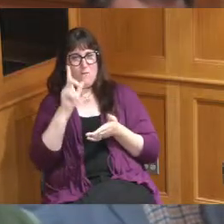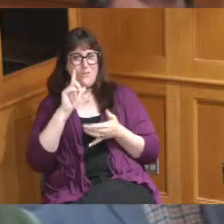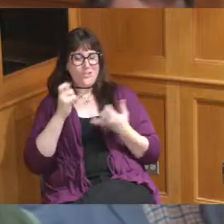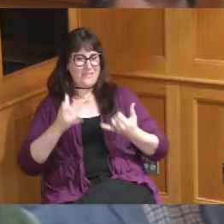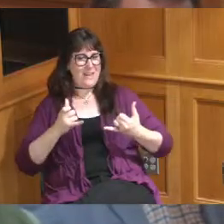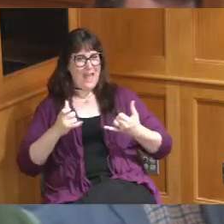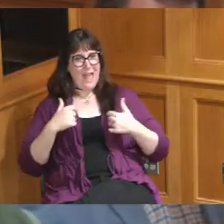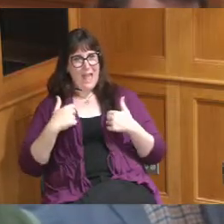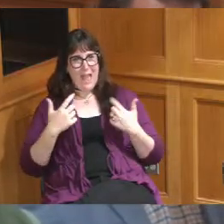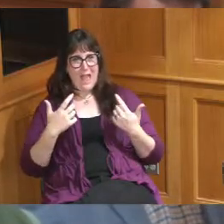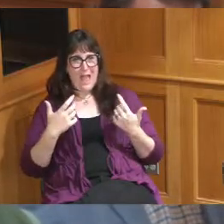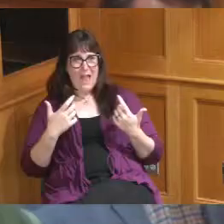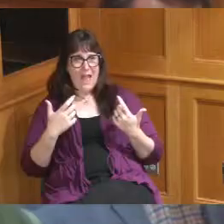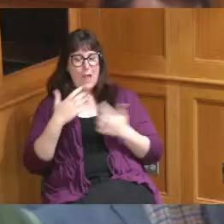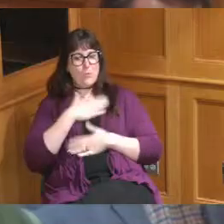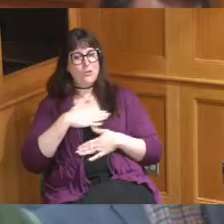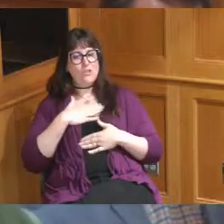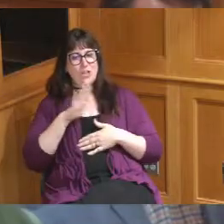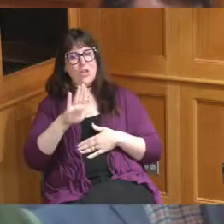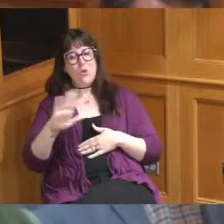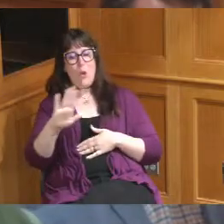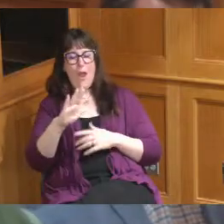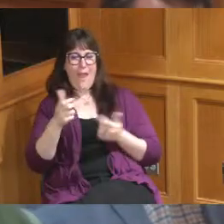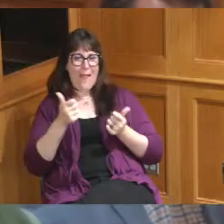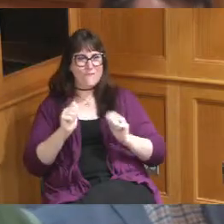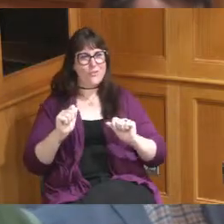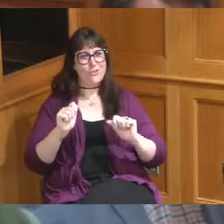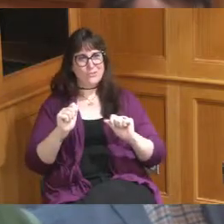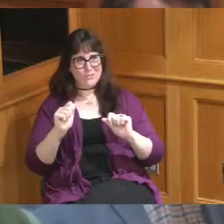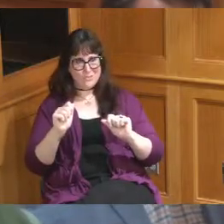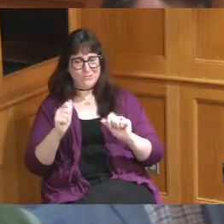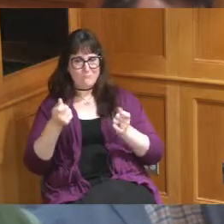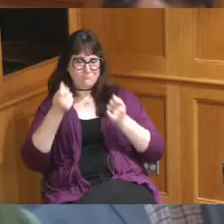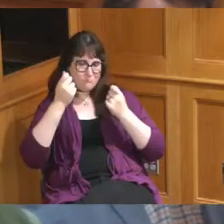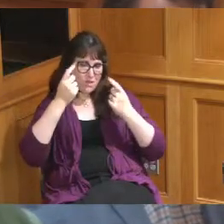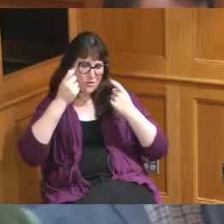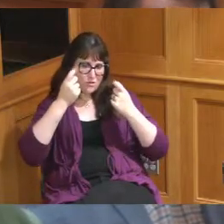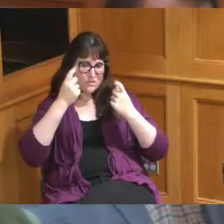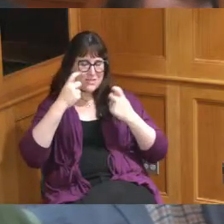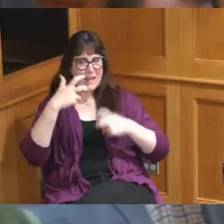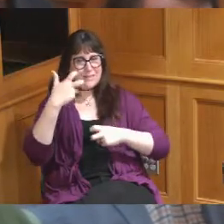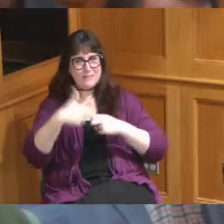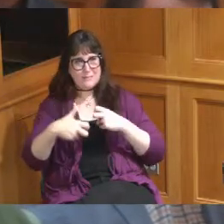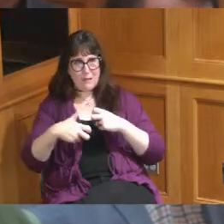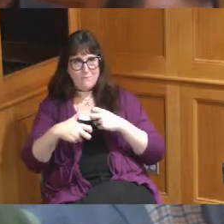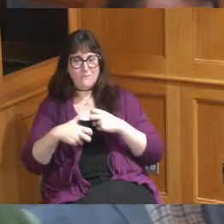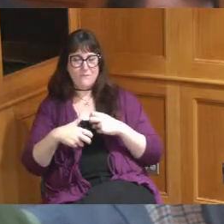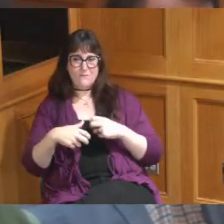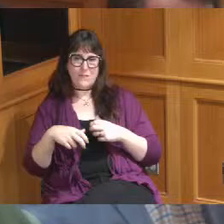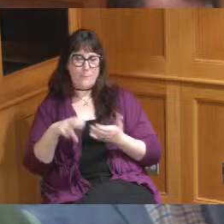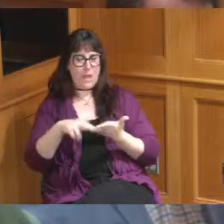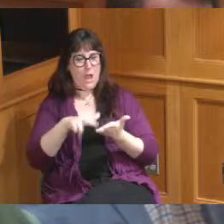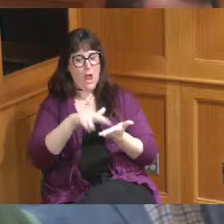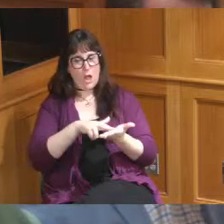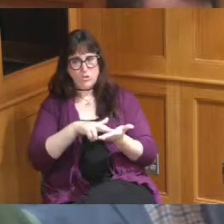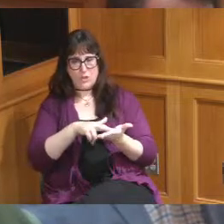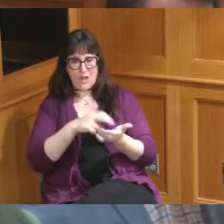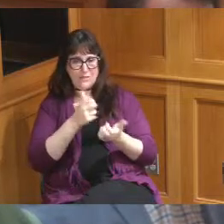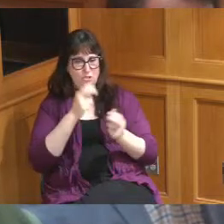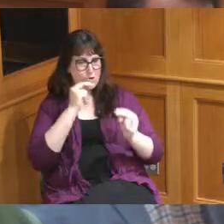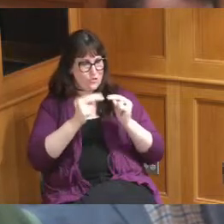And we appreciate your efforts. I understand it's hard. Contract negotiations are very hard with the Bengals,